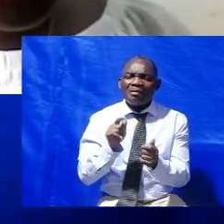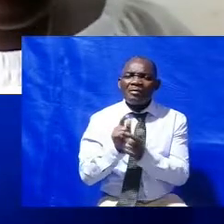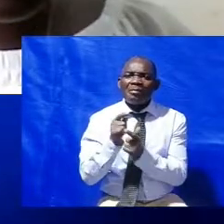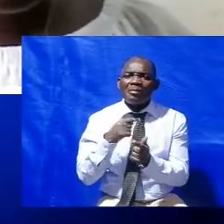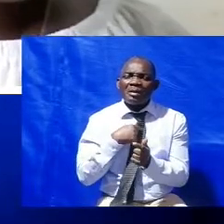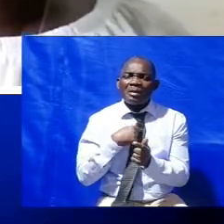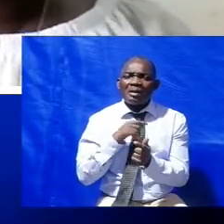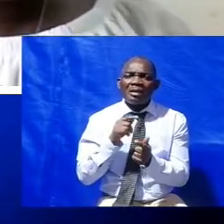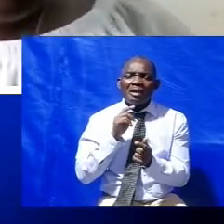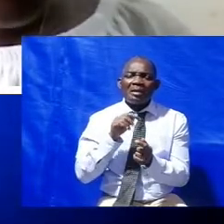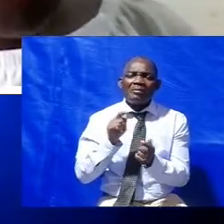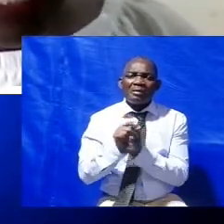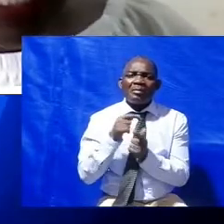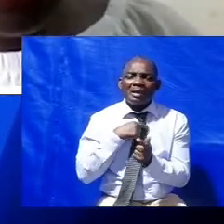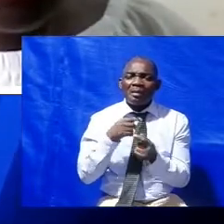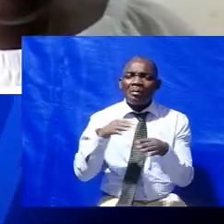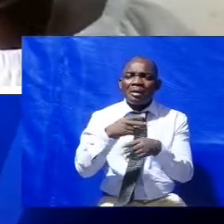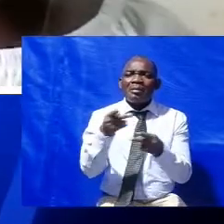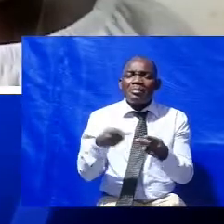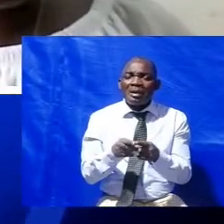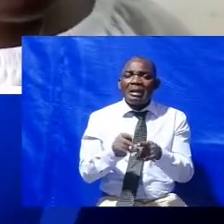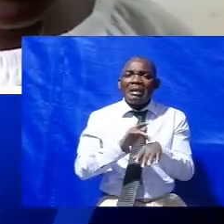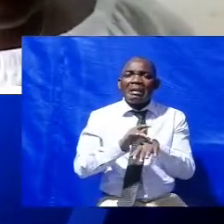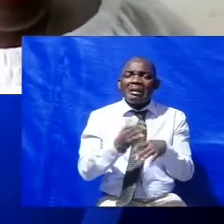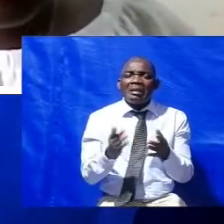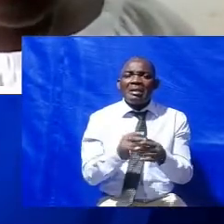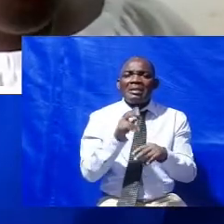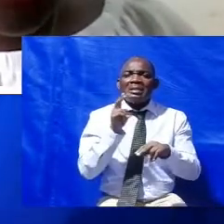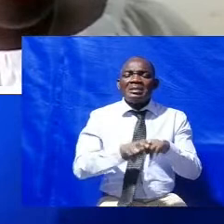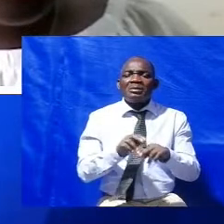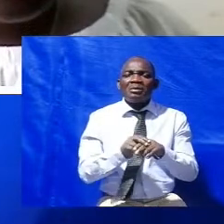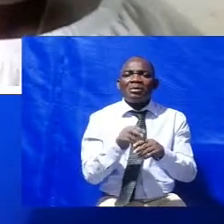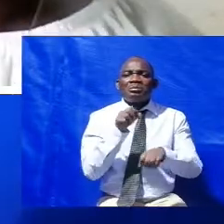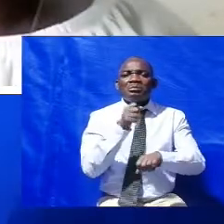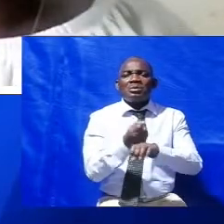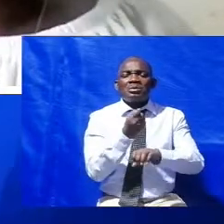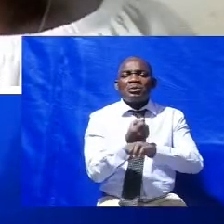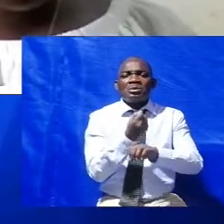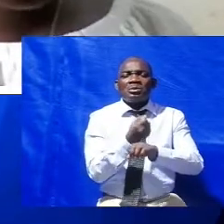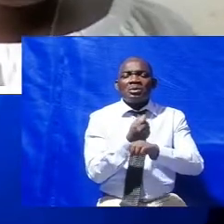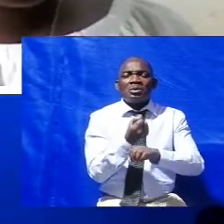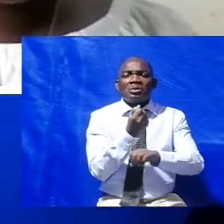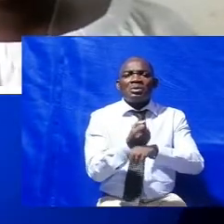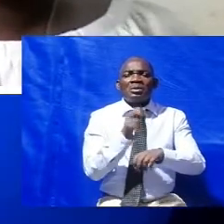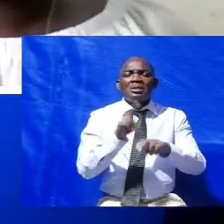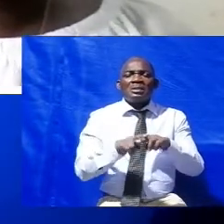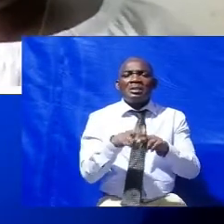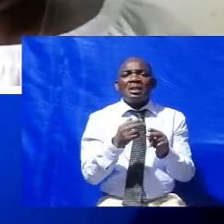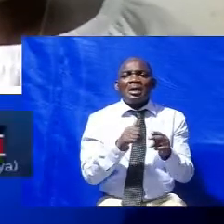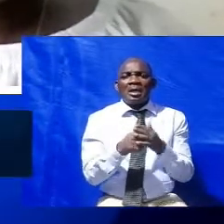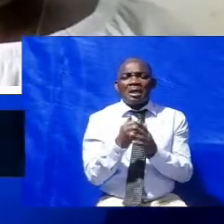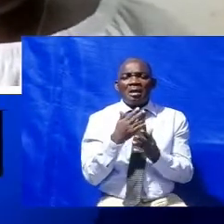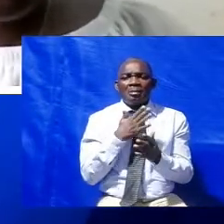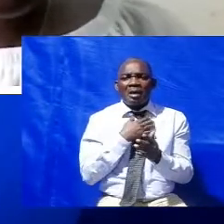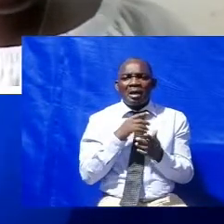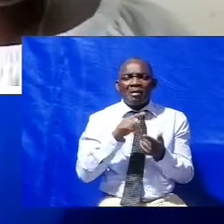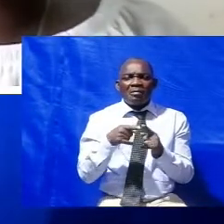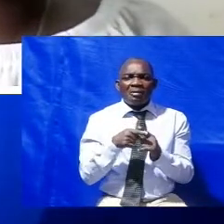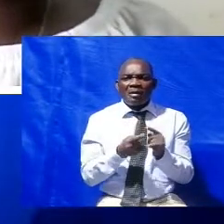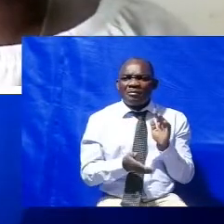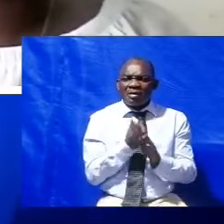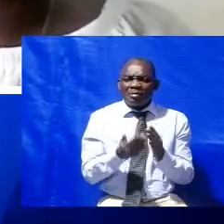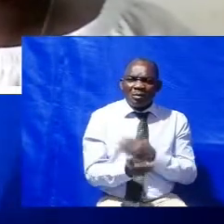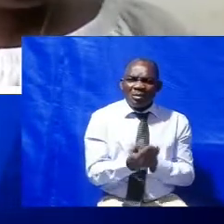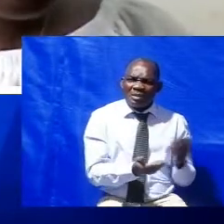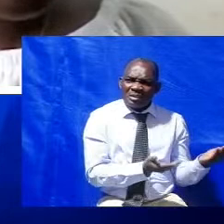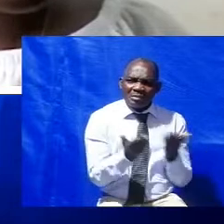without shoes, with my night dress, and just sitting on a stone. Oh my God. So they beat me, and that is how the following day they